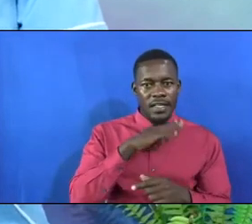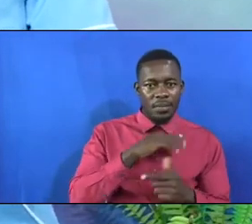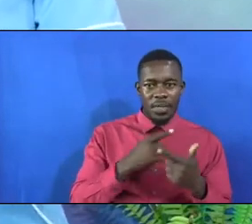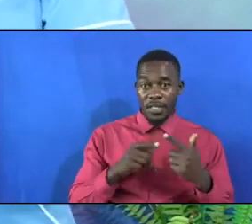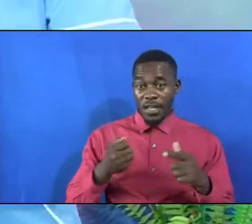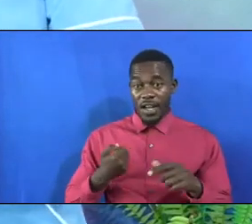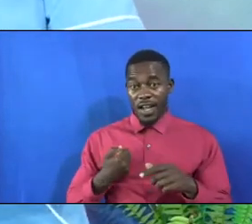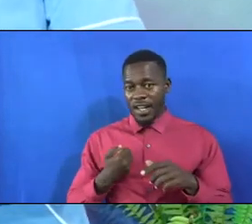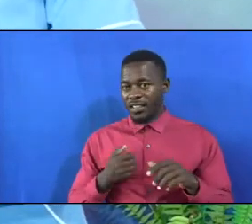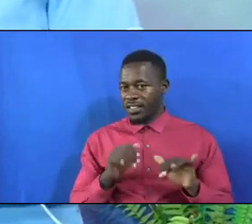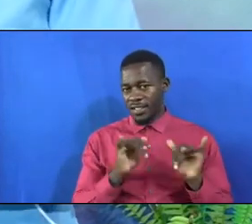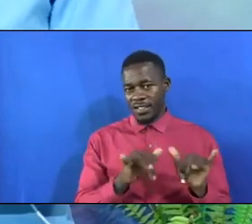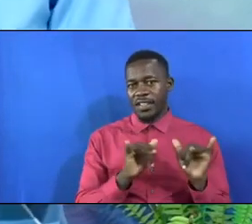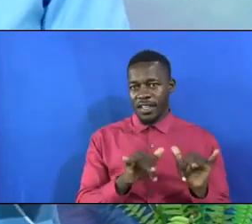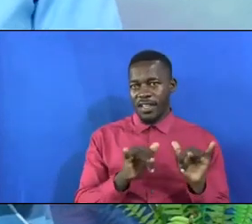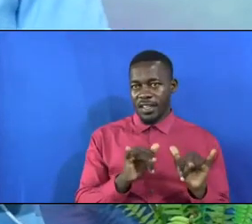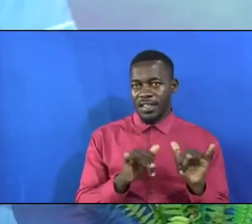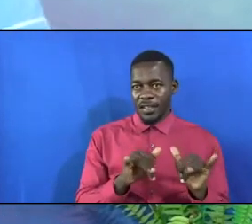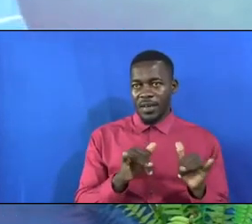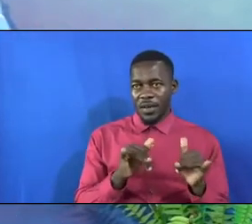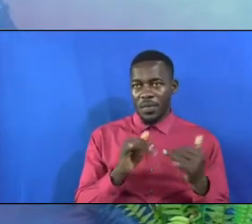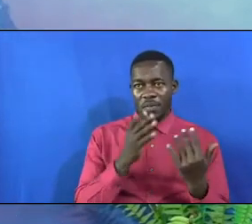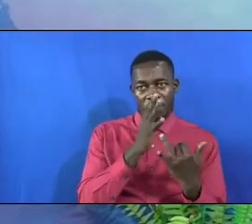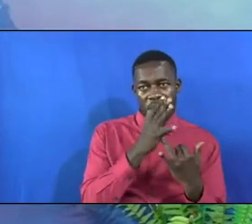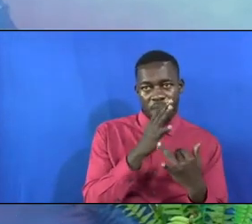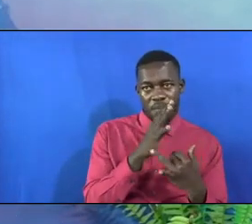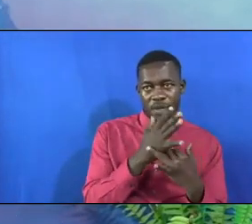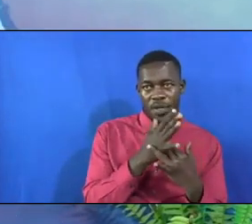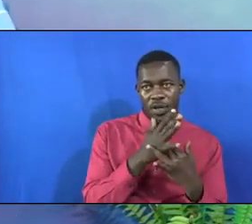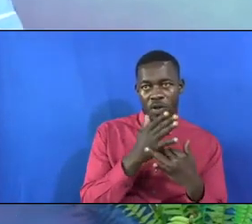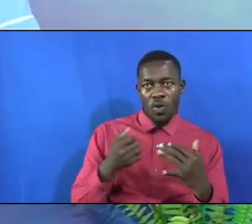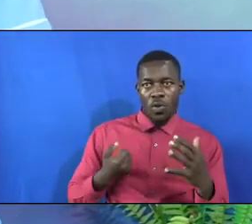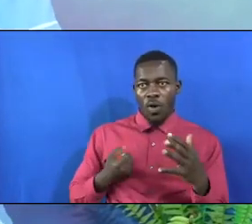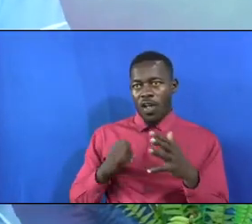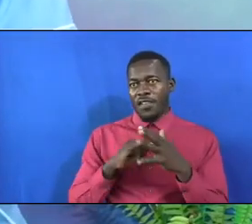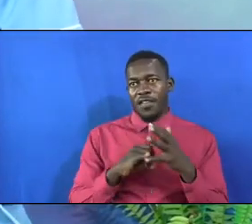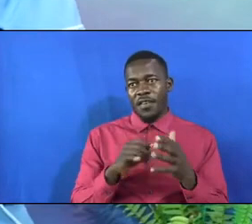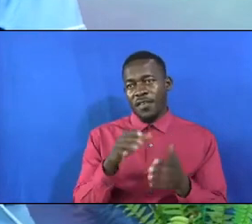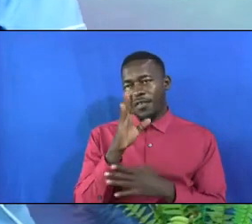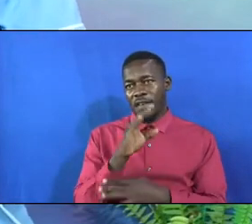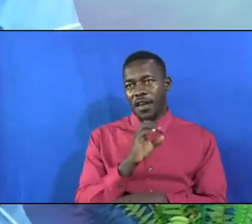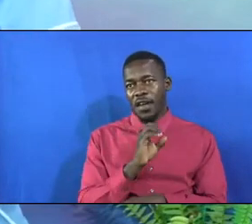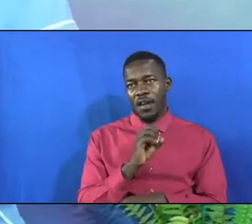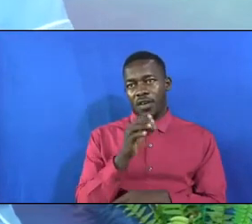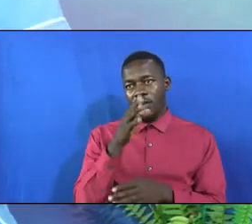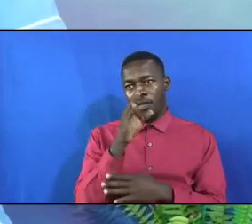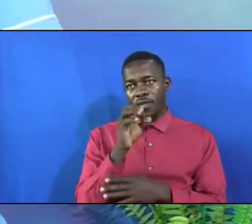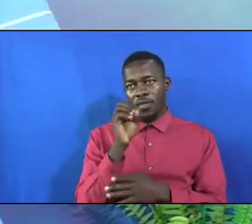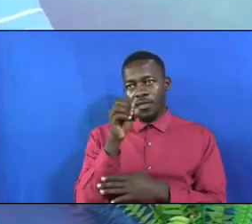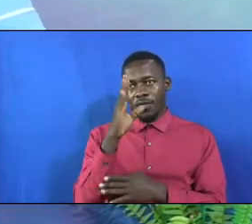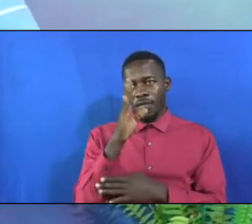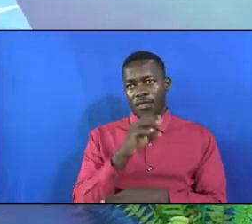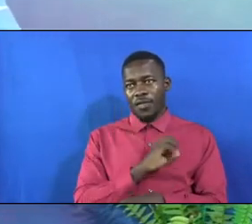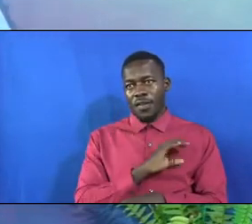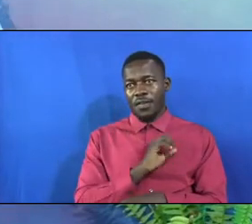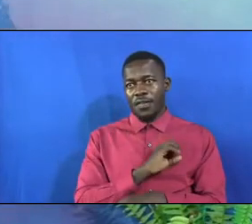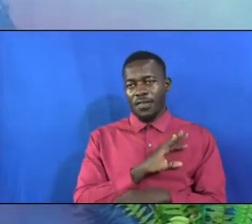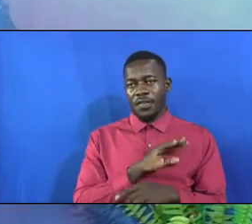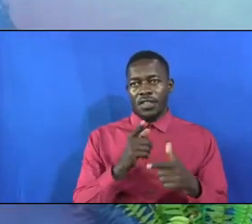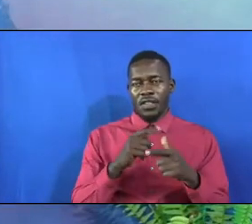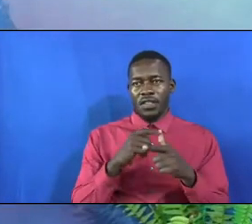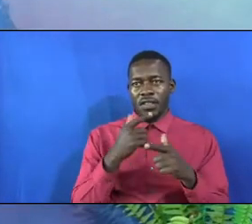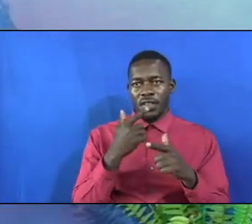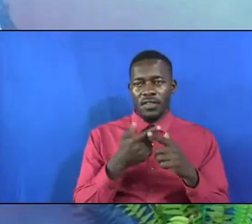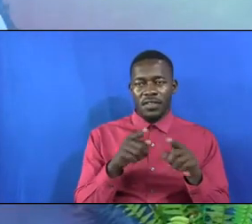live. The midwives, however, feared God and did not do what the king of Egypt had told them to do. They let the